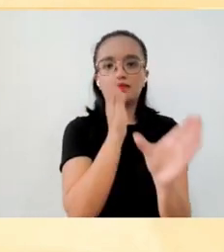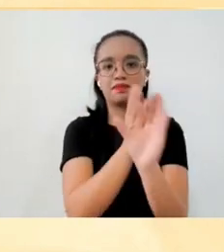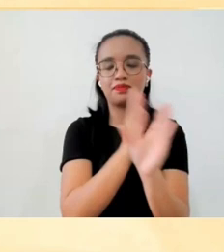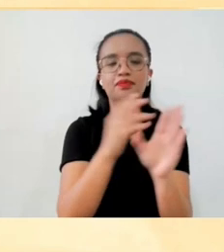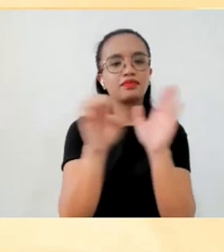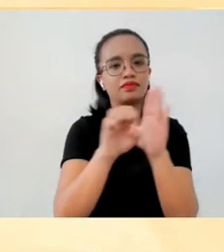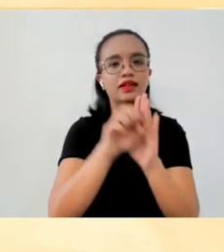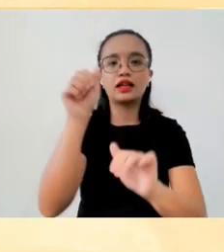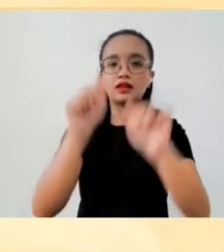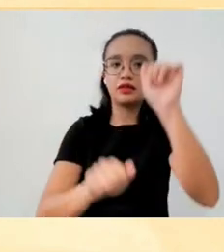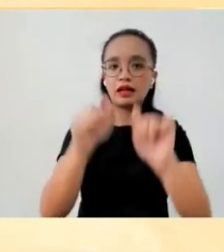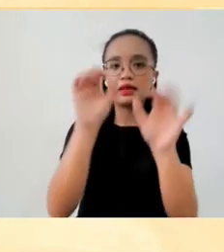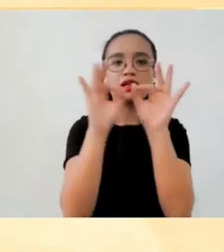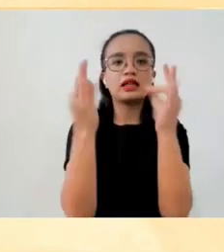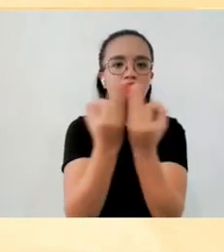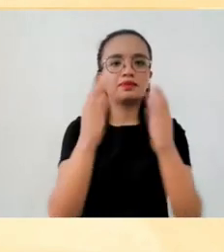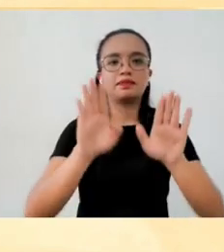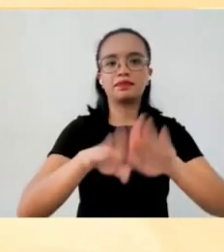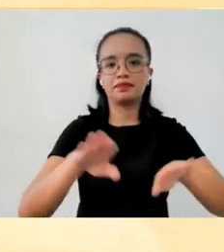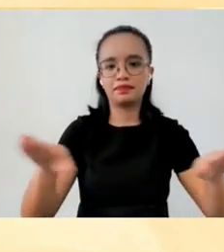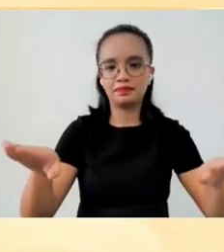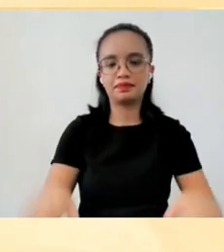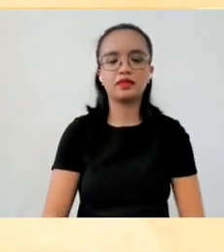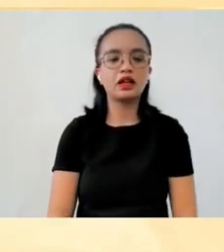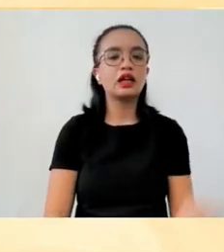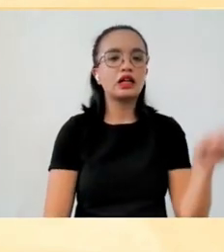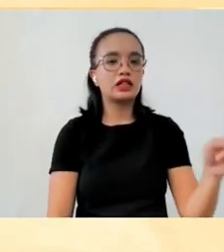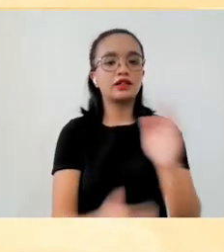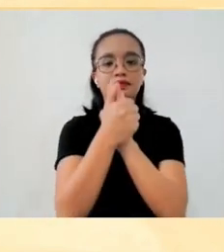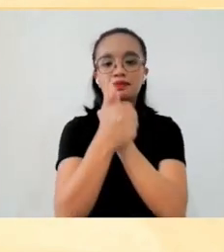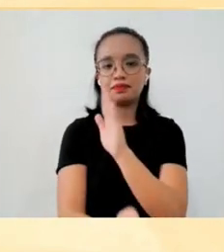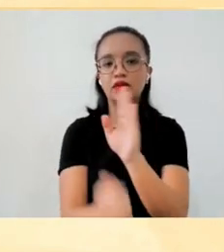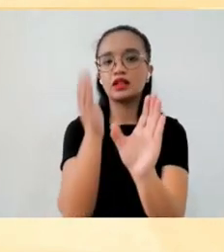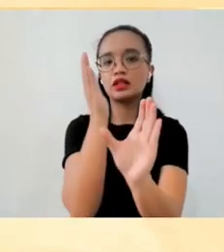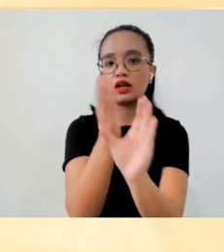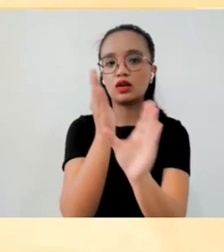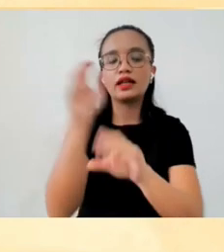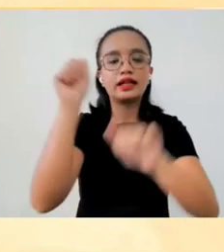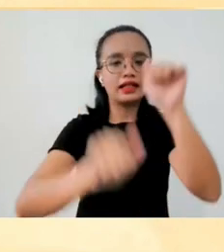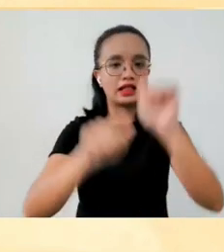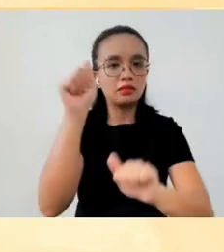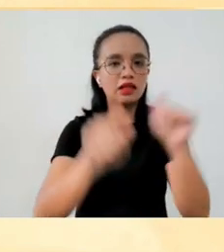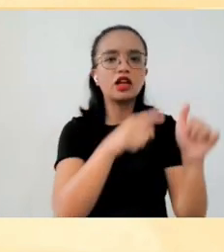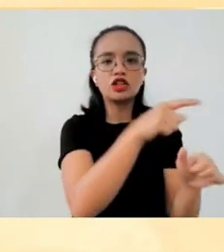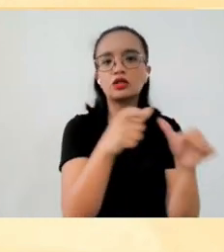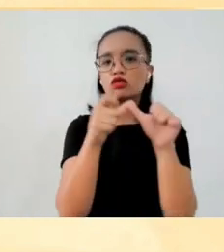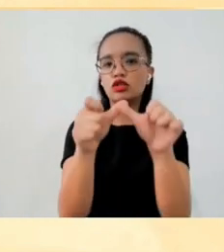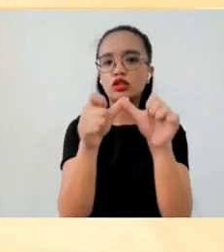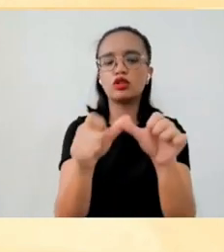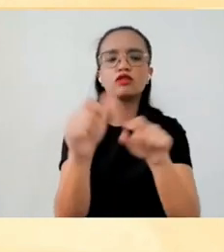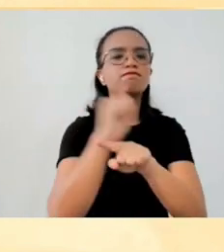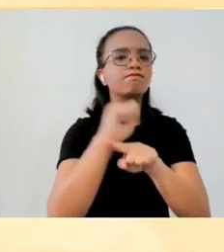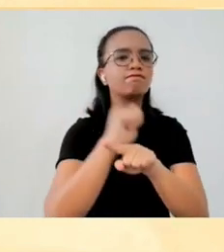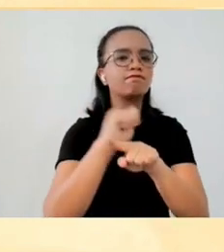assessment, family, and children. An expert in the field of psychological assessment, she continues to hone her